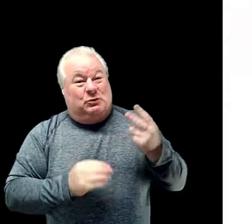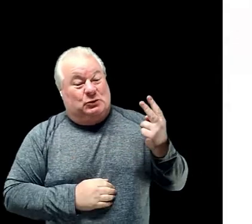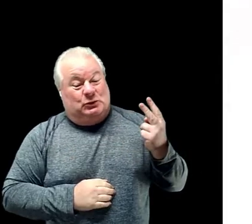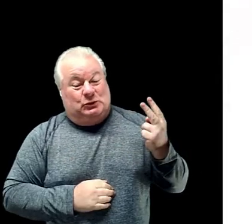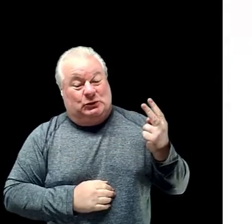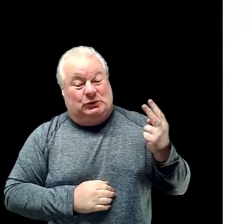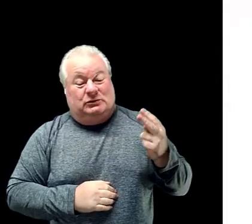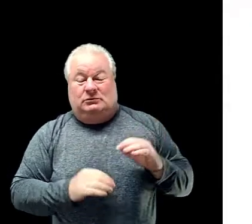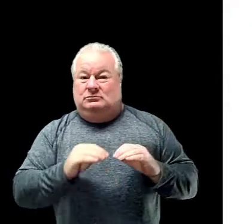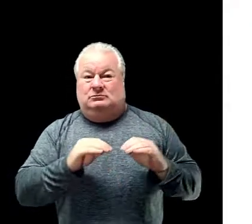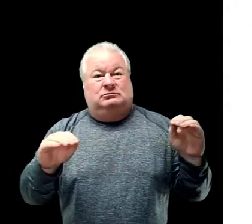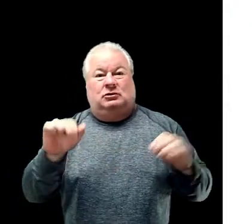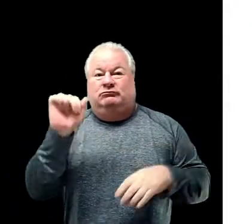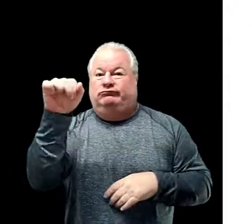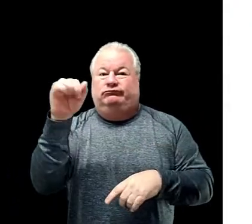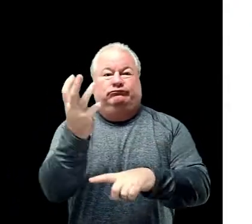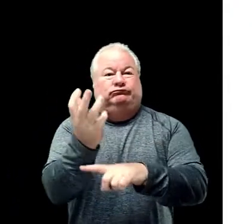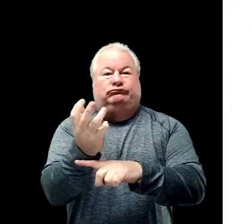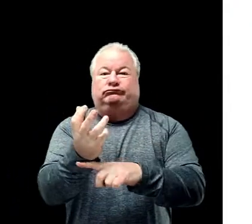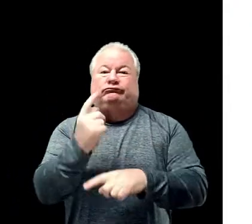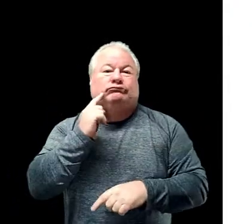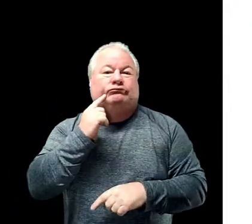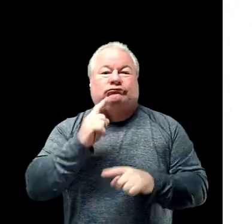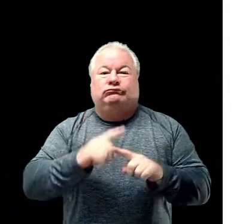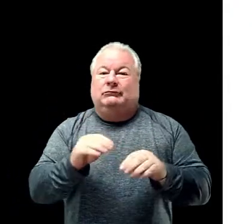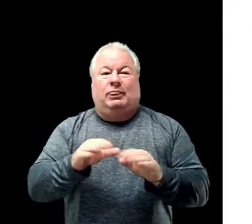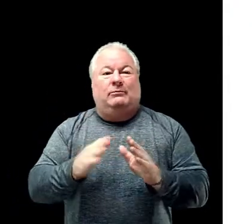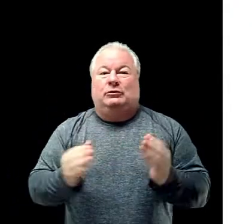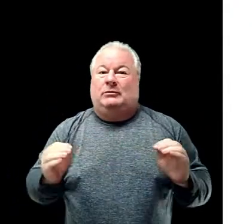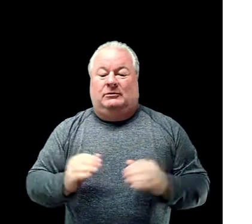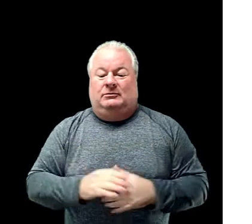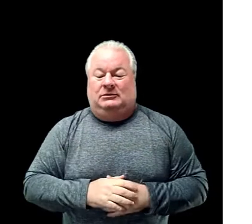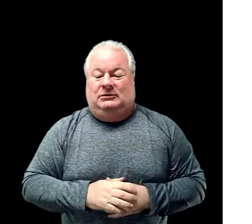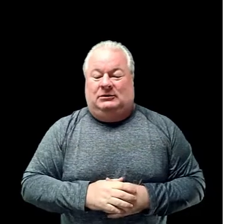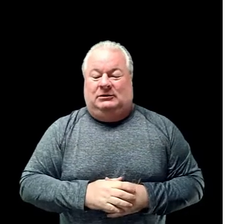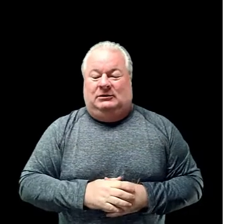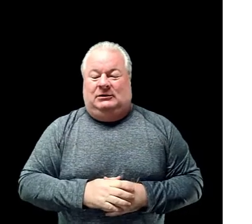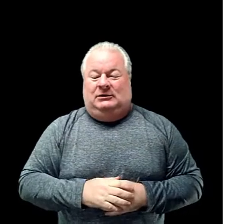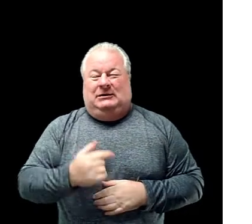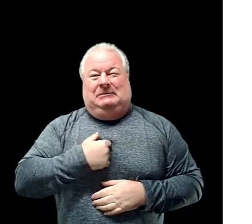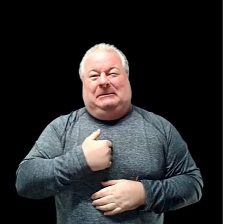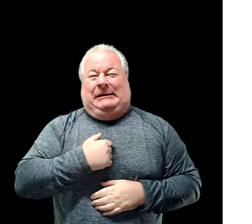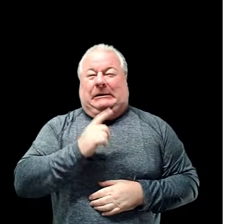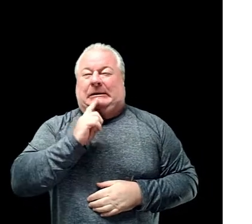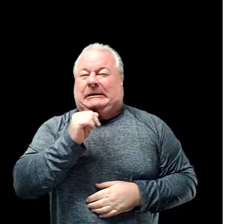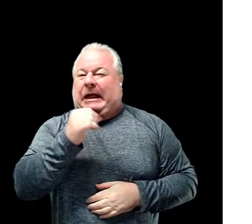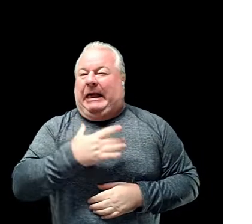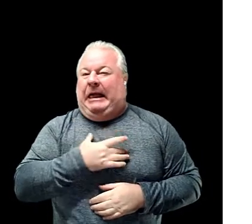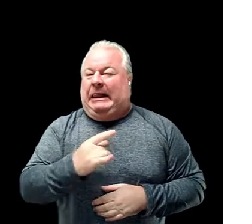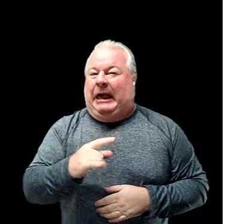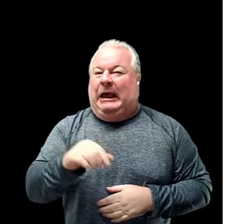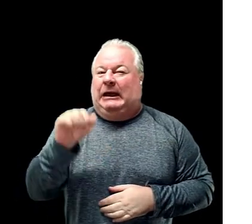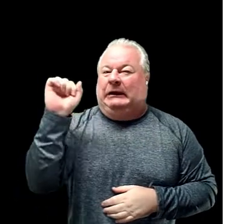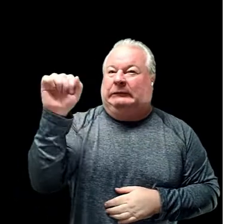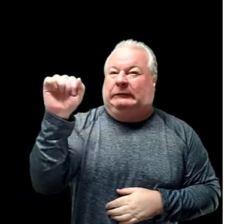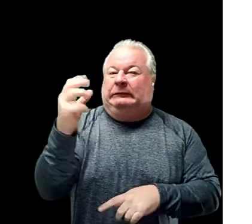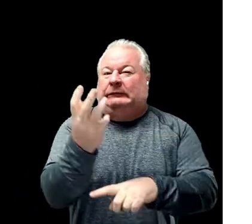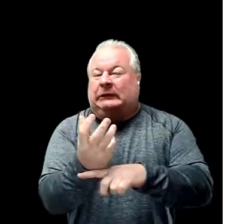Reason number two, there's no trick-or-treating in this book. I don't really like trick-or-treating, but I